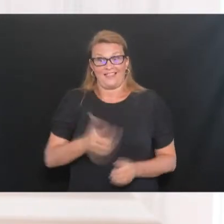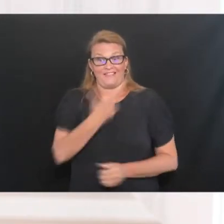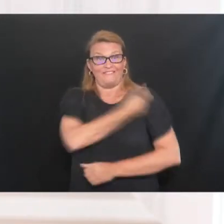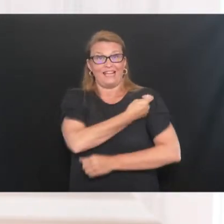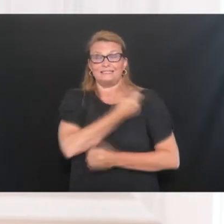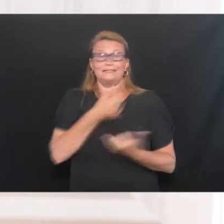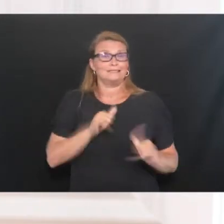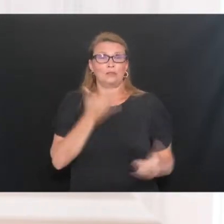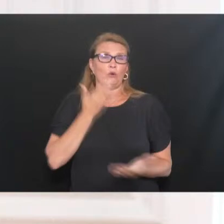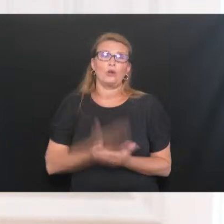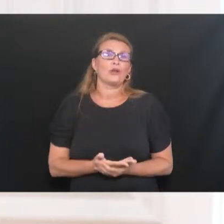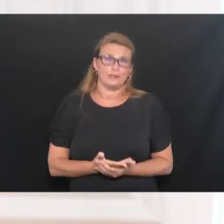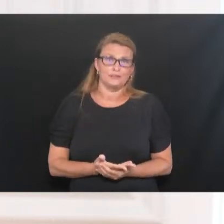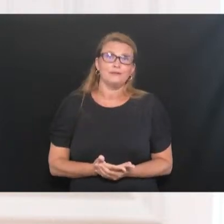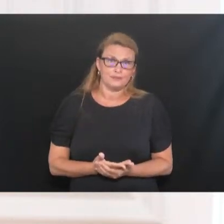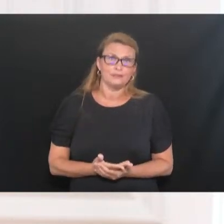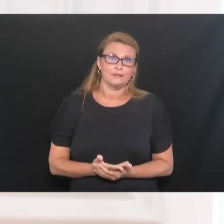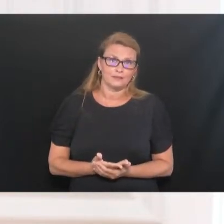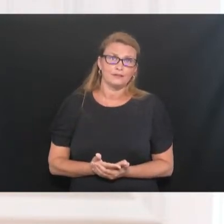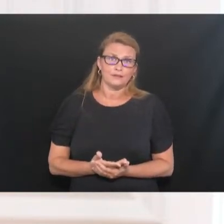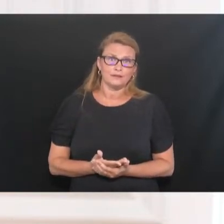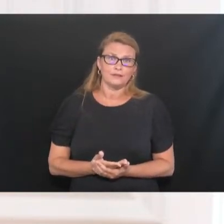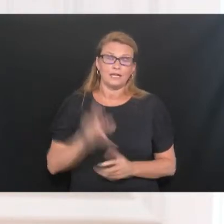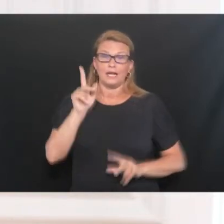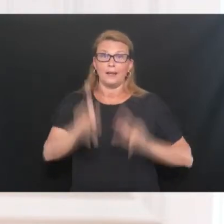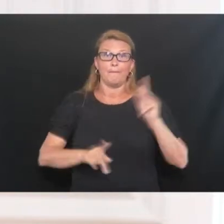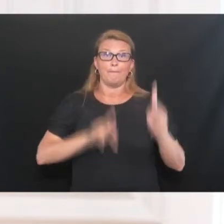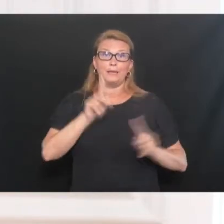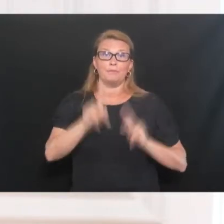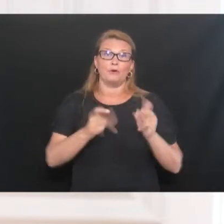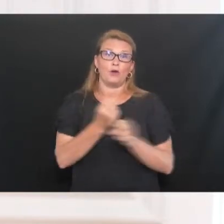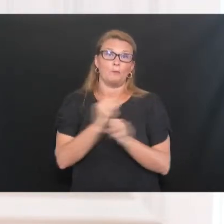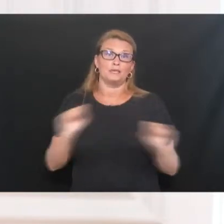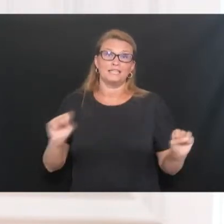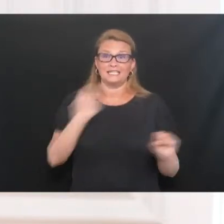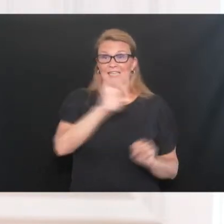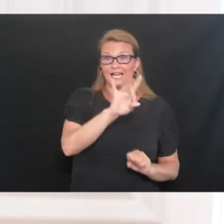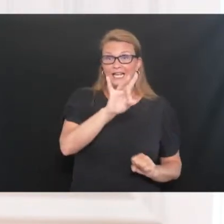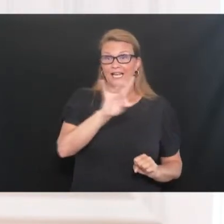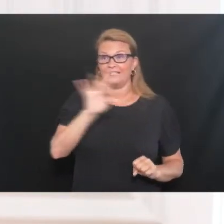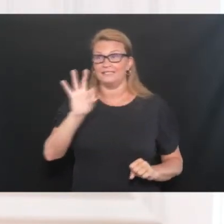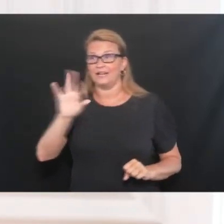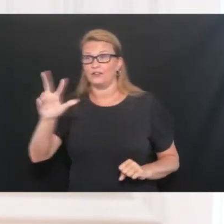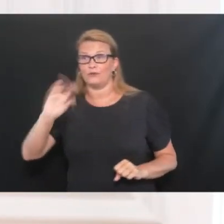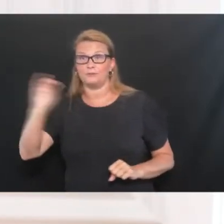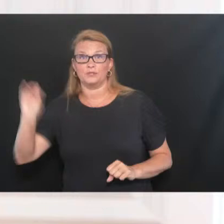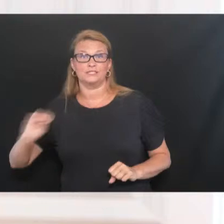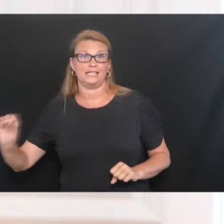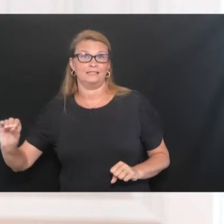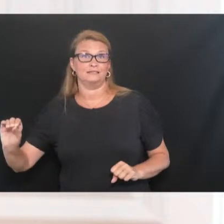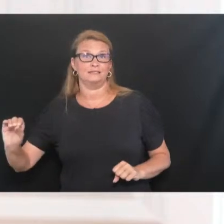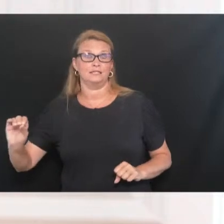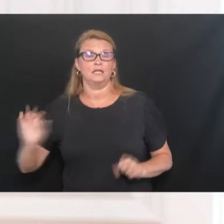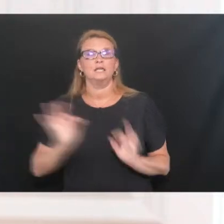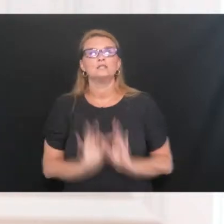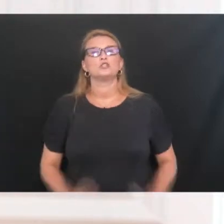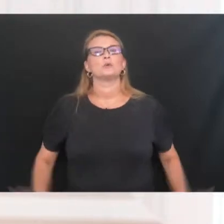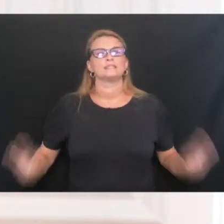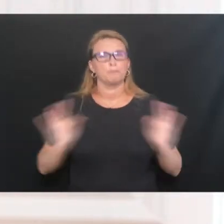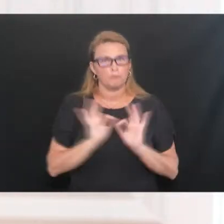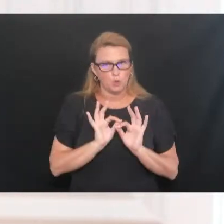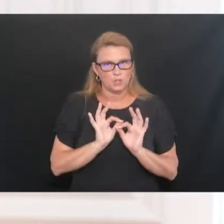even in those people, in protecting in that 88 to 93% range. So it's important for us